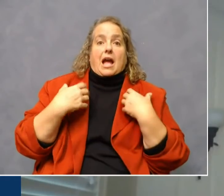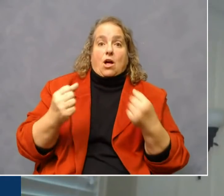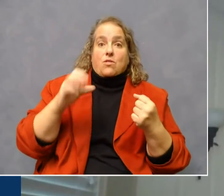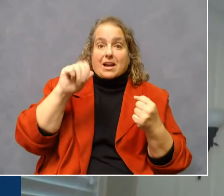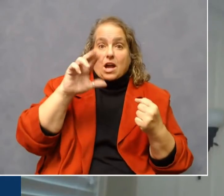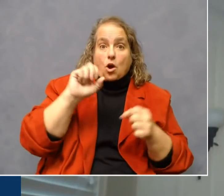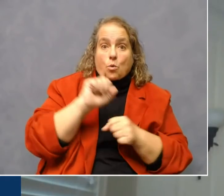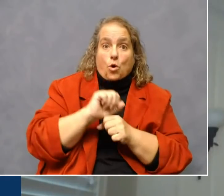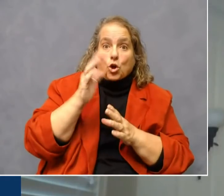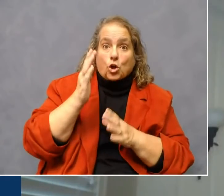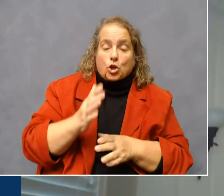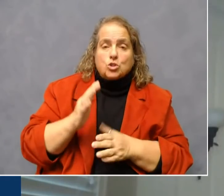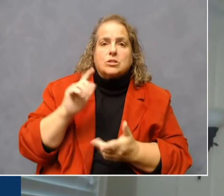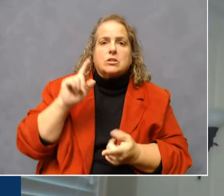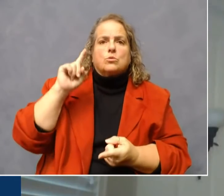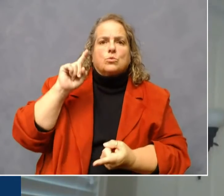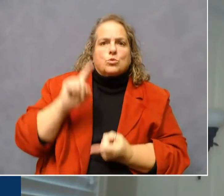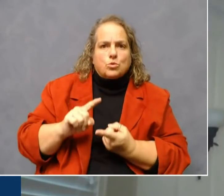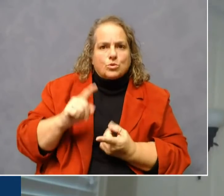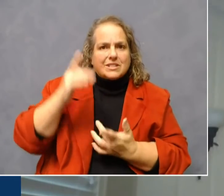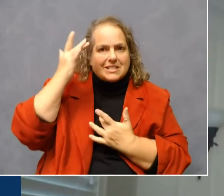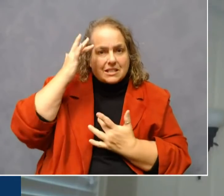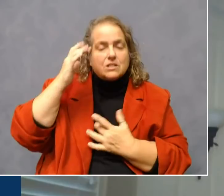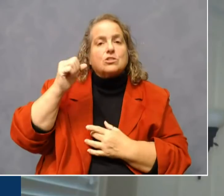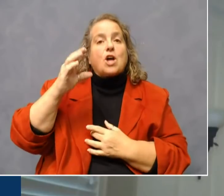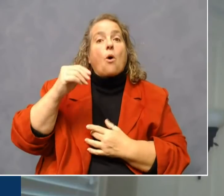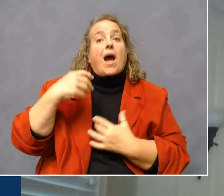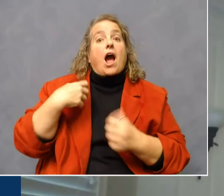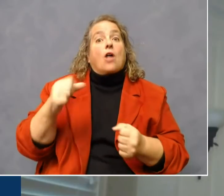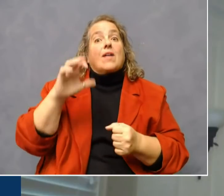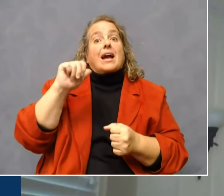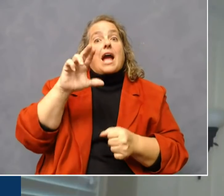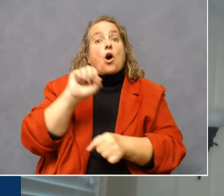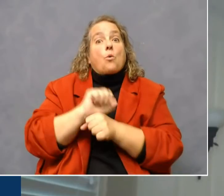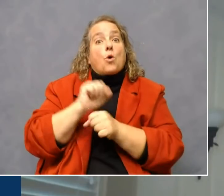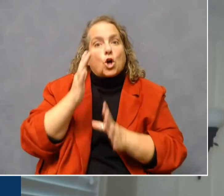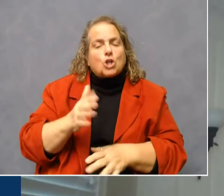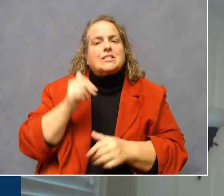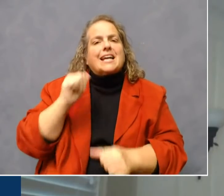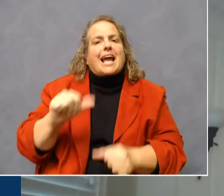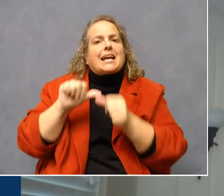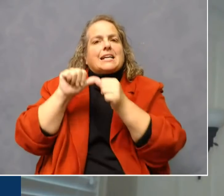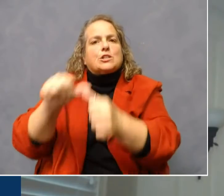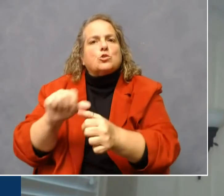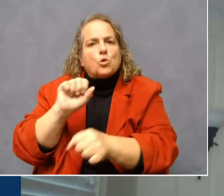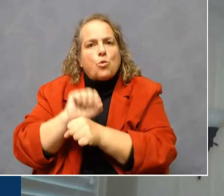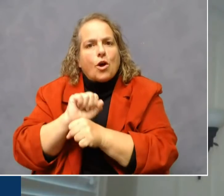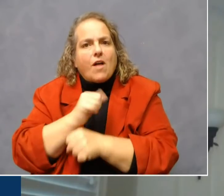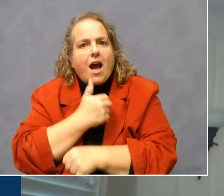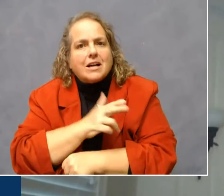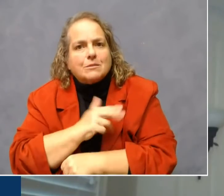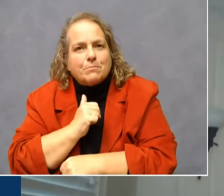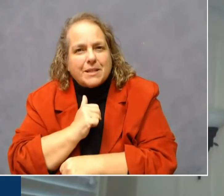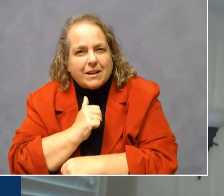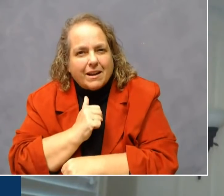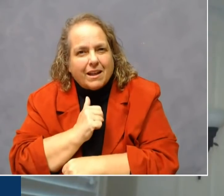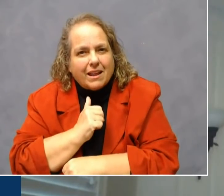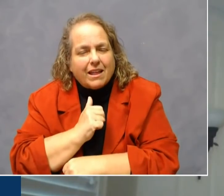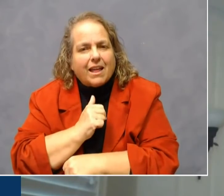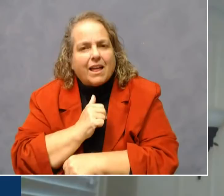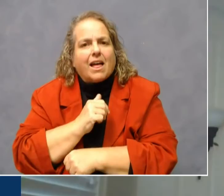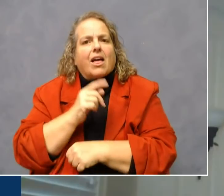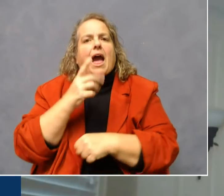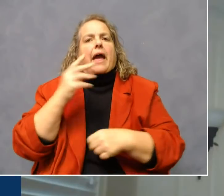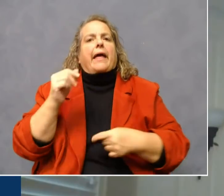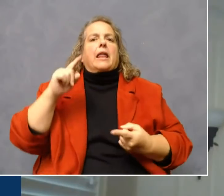indirectly protecting more healthcare workers, and then sparing PPE and test consumption, which are both very costly in the current environment.